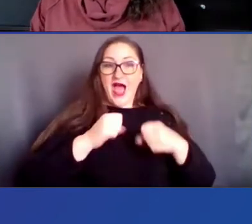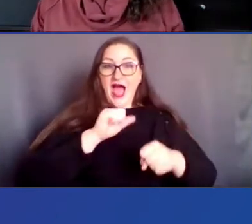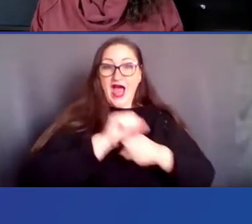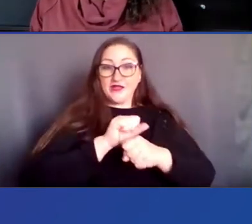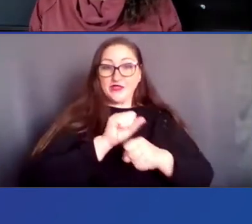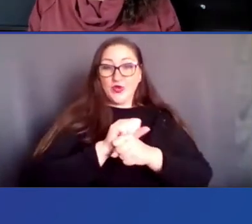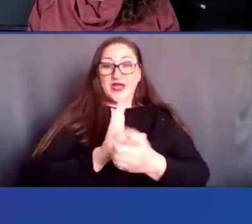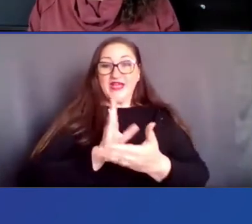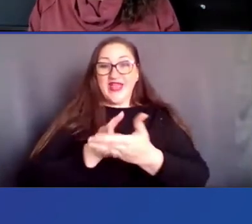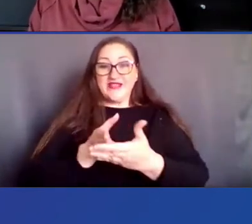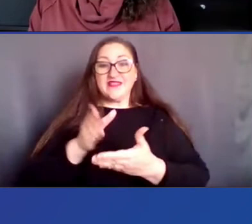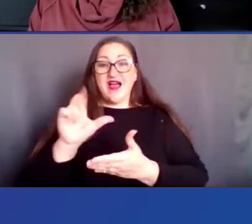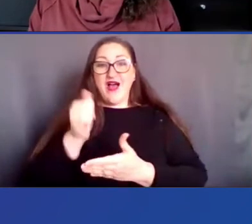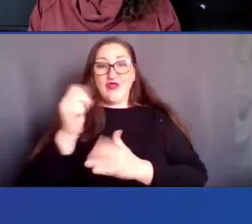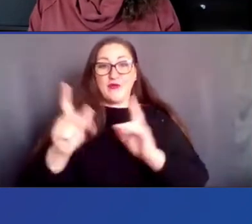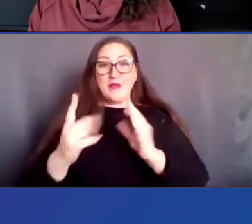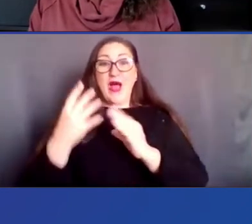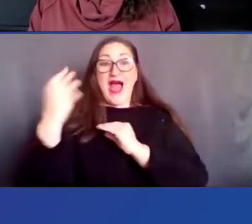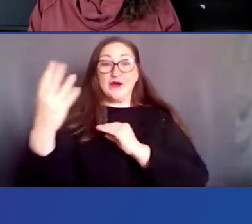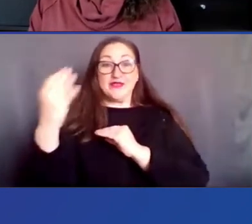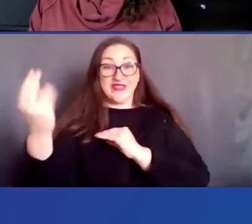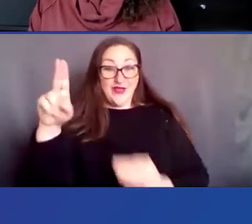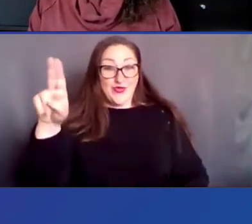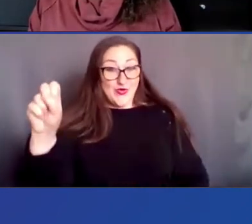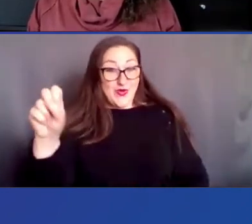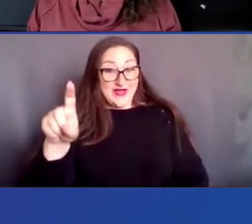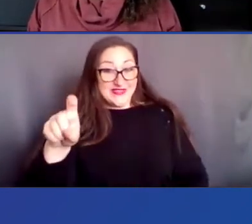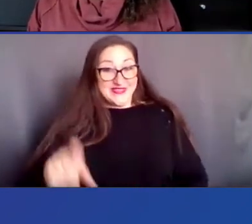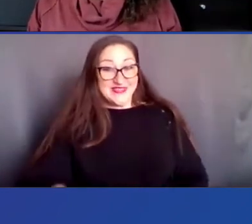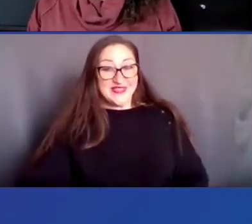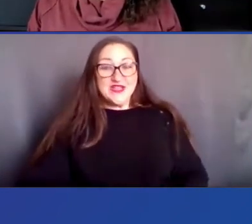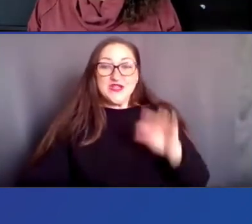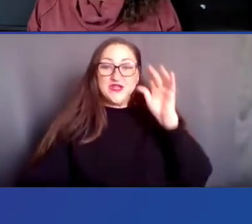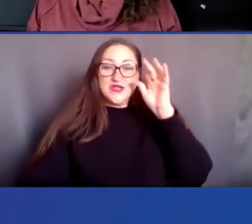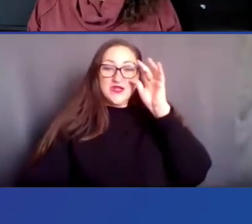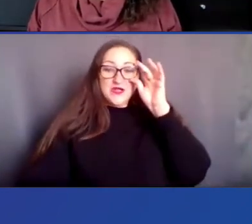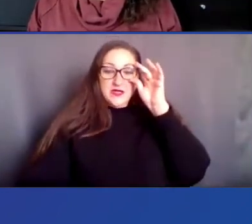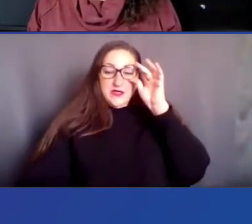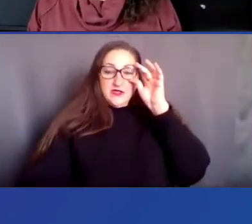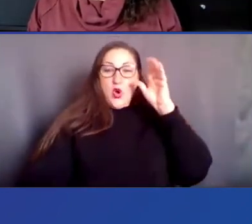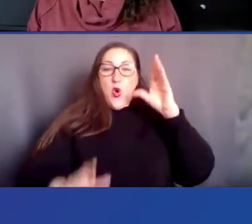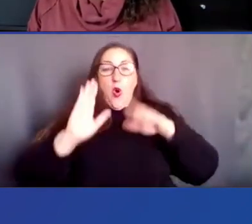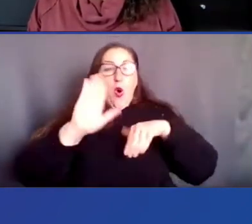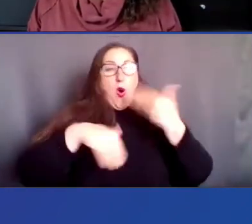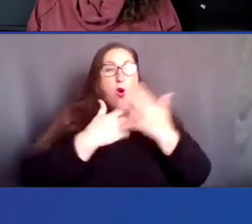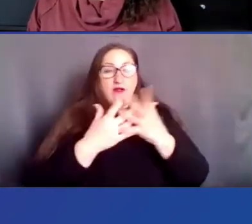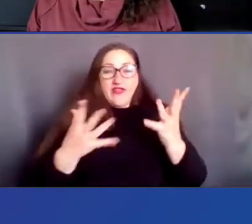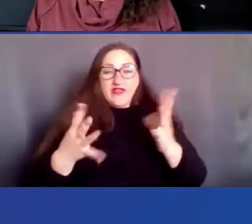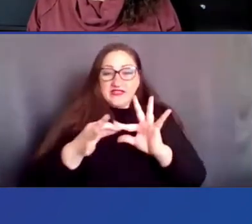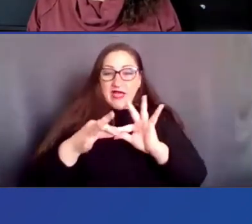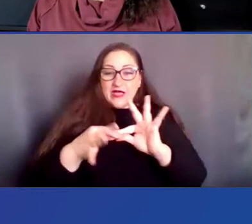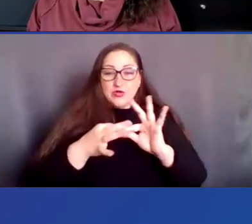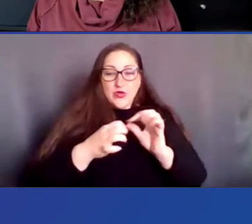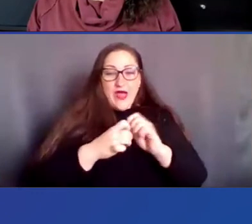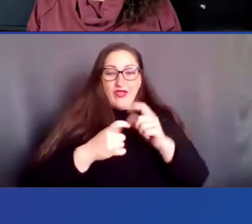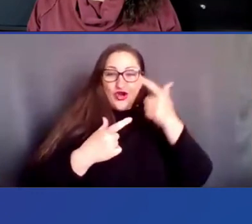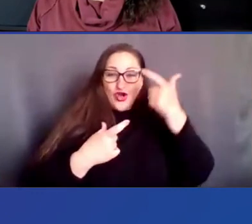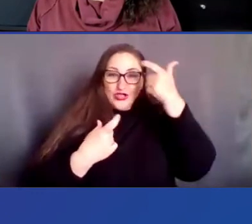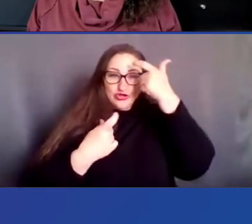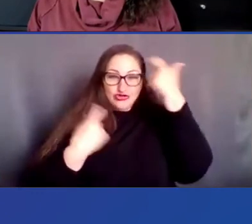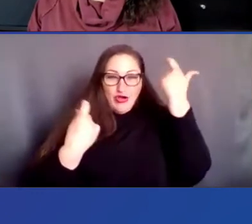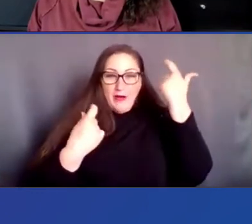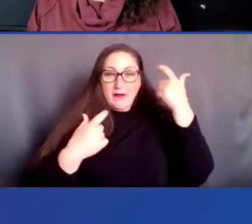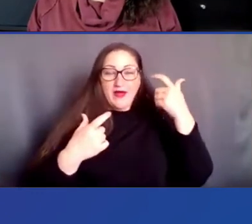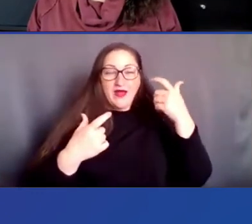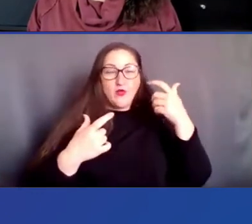other people outside of the US, right? So it's all of these different things, and it's trauma. It's a lot of trauma that